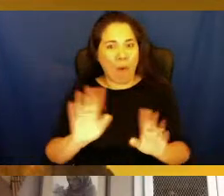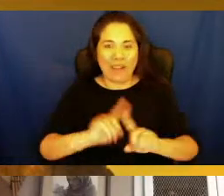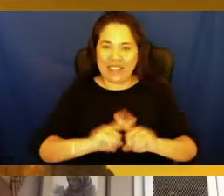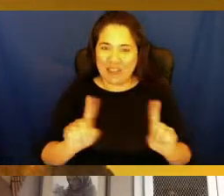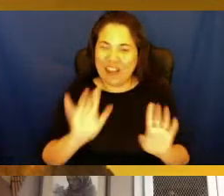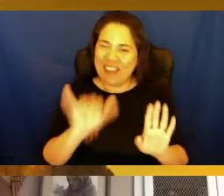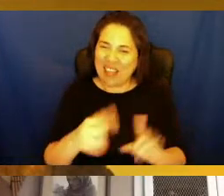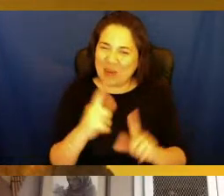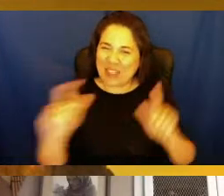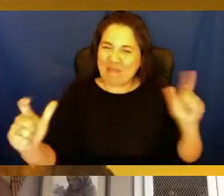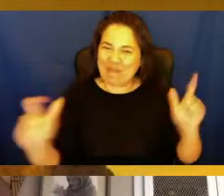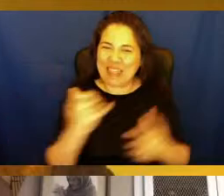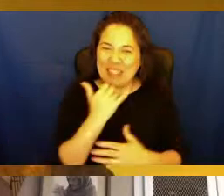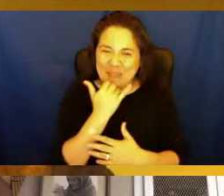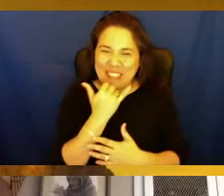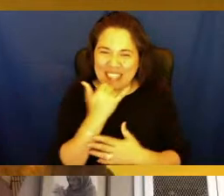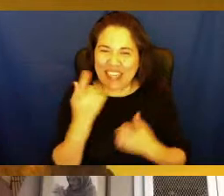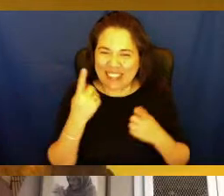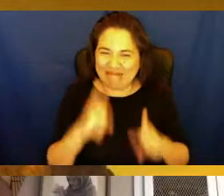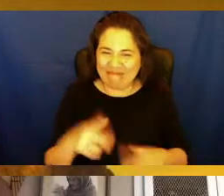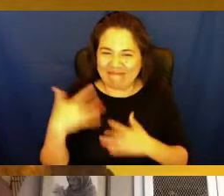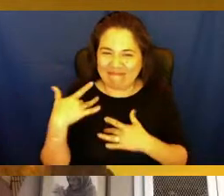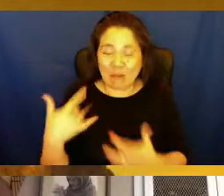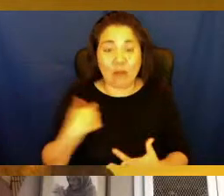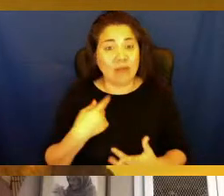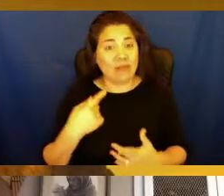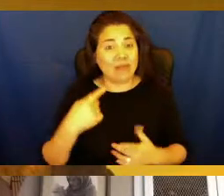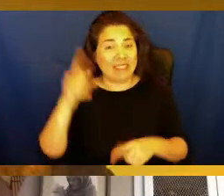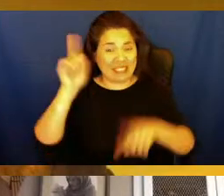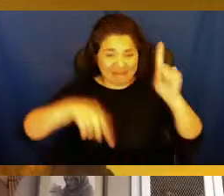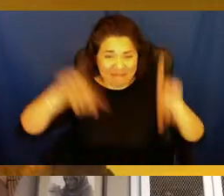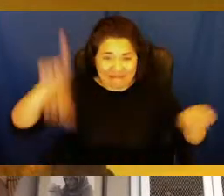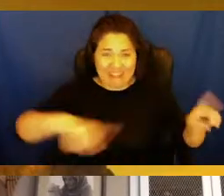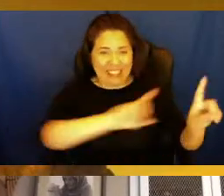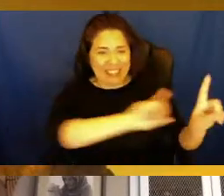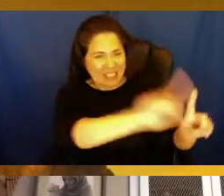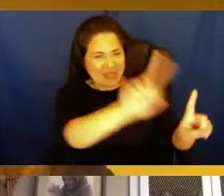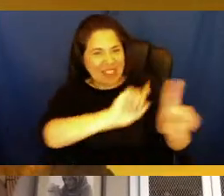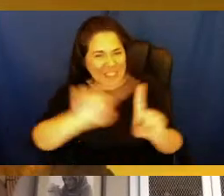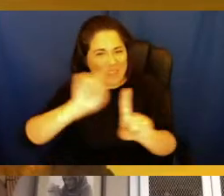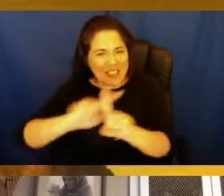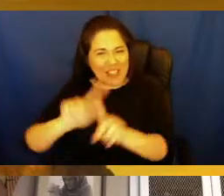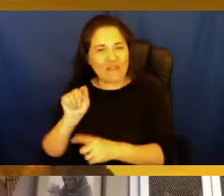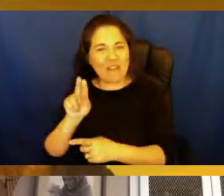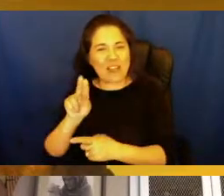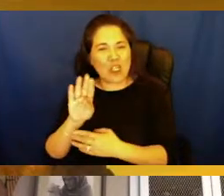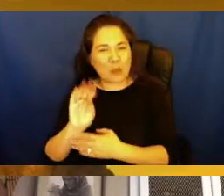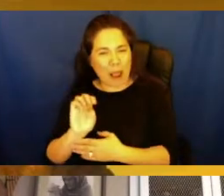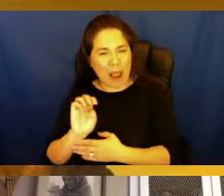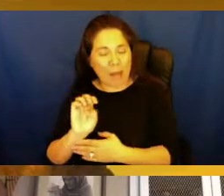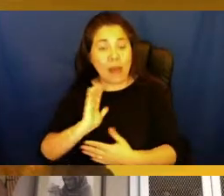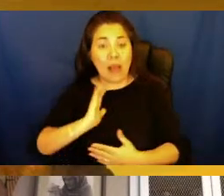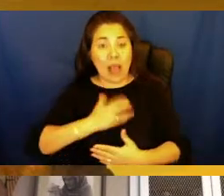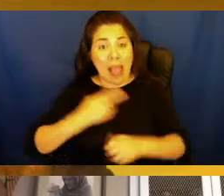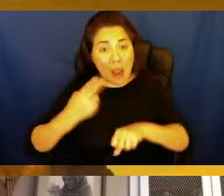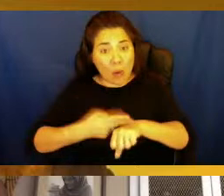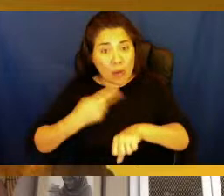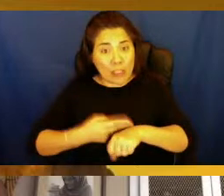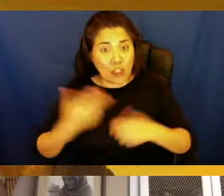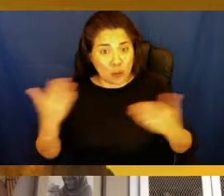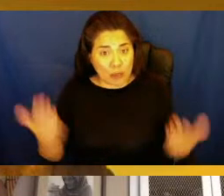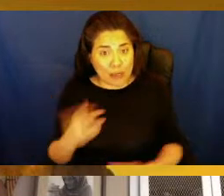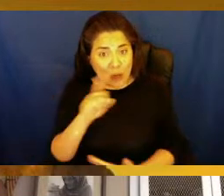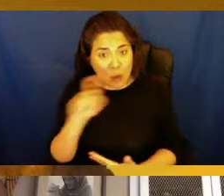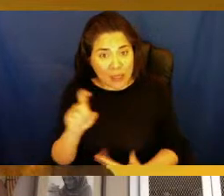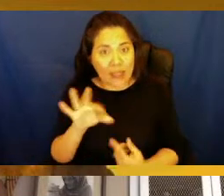a mistake, and it's we're very much different. We're very different, and our history here in Texas, especially